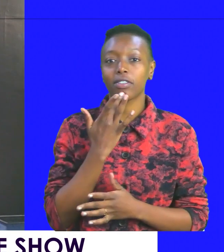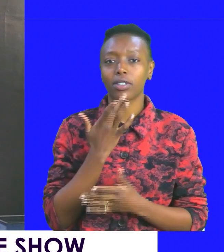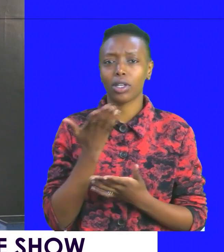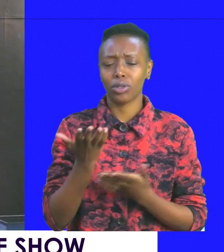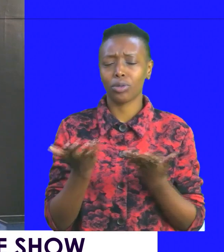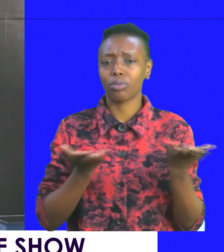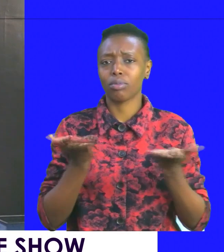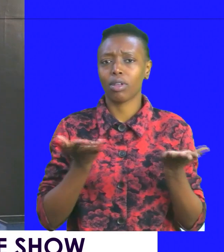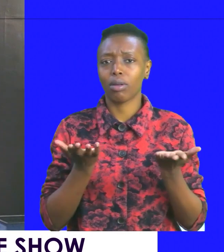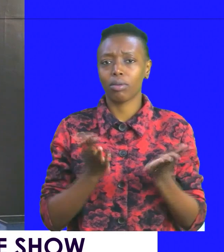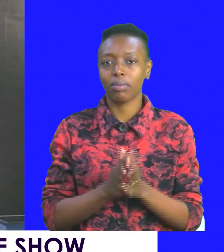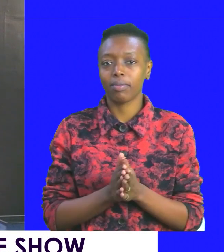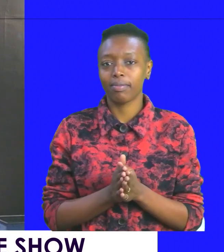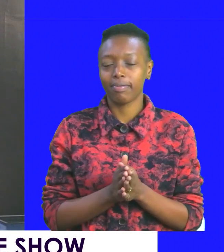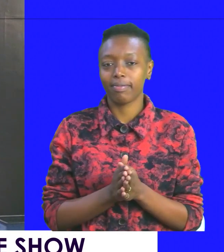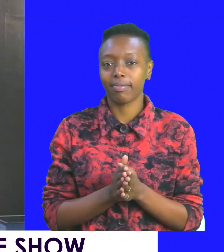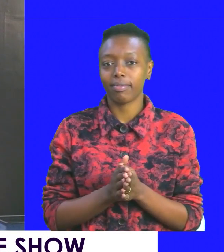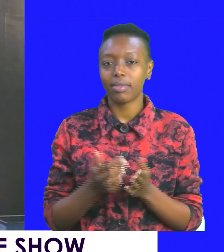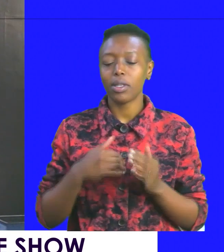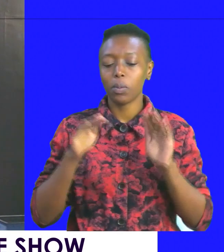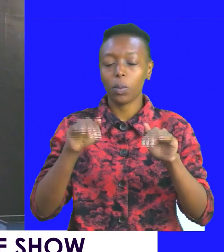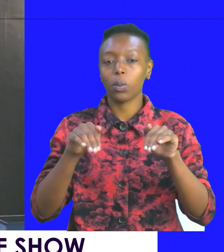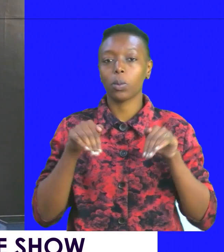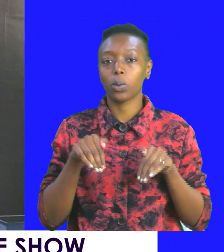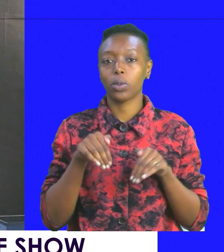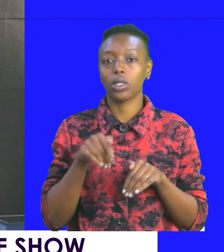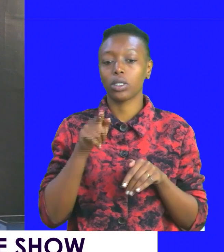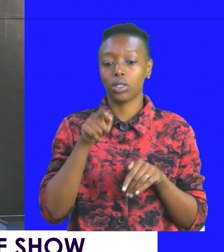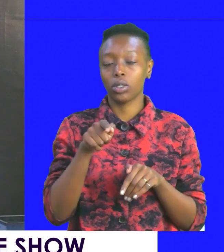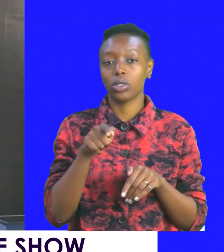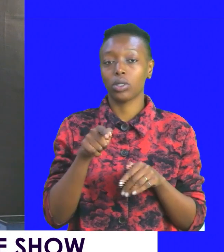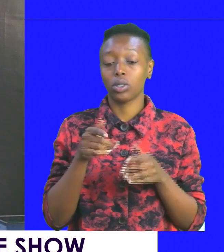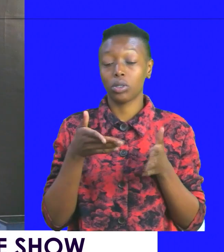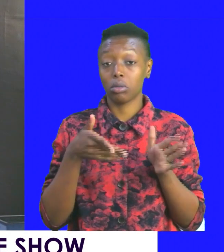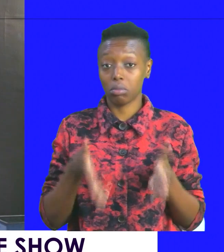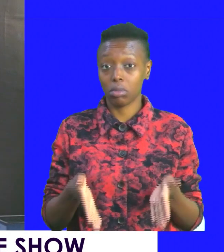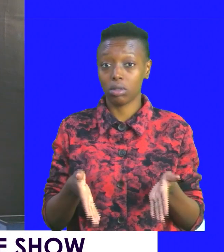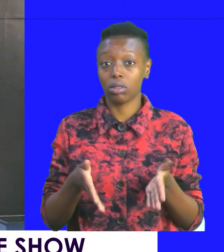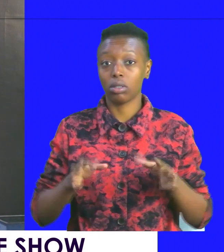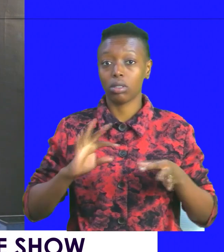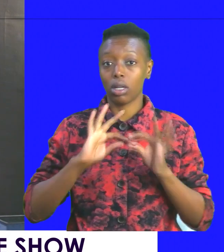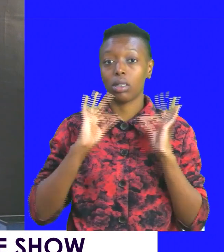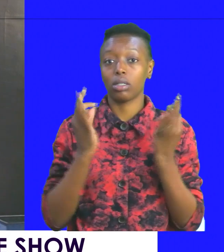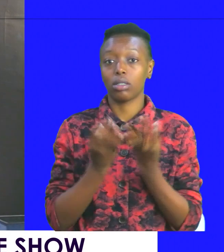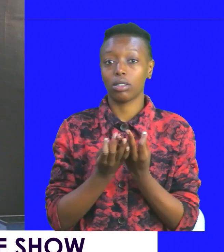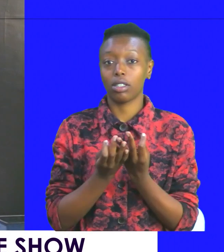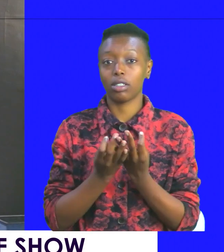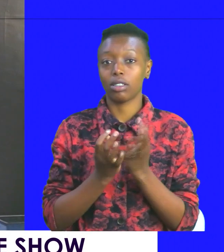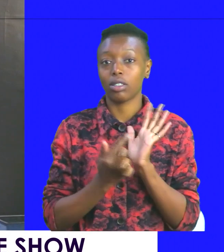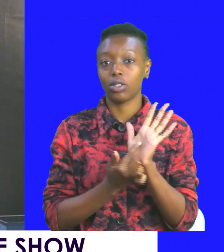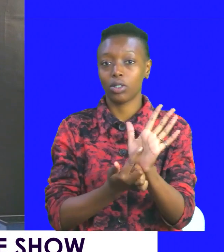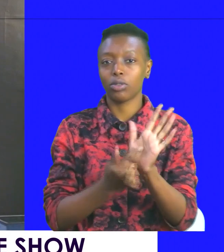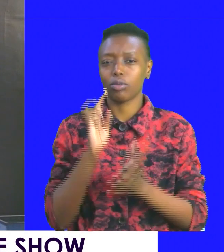been? I've been waiting for you here at the Treasures of Life show. Have you been checking